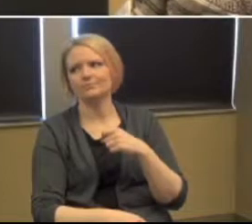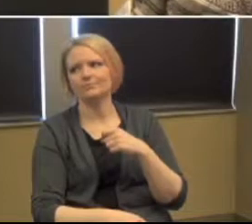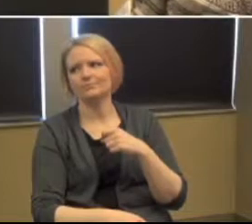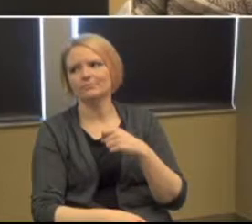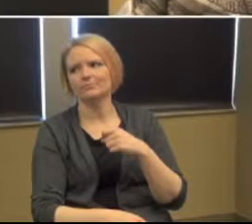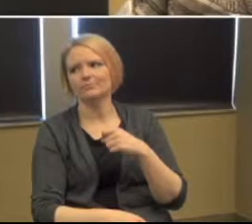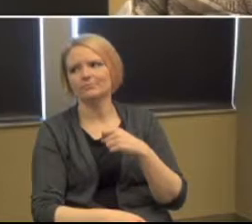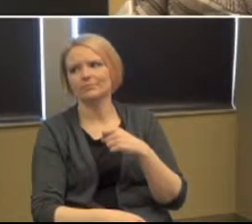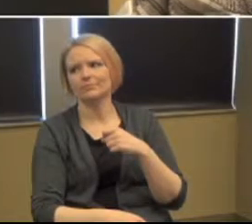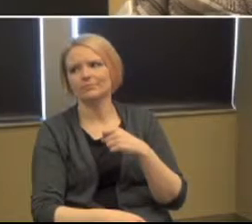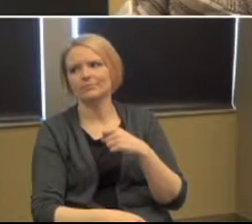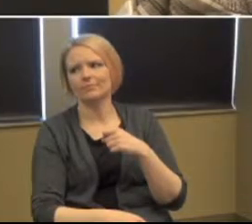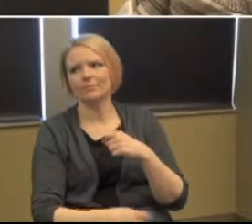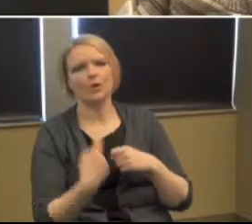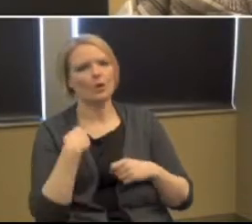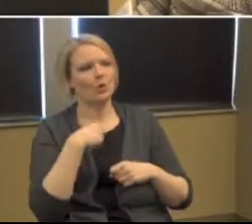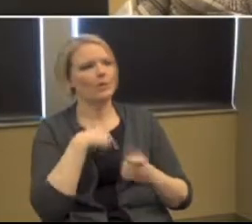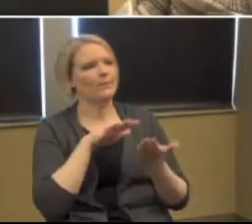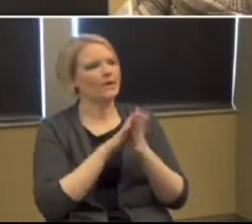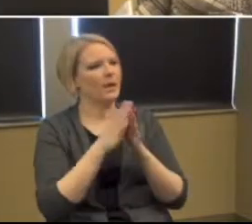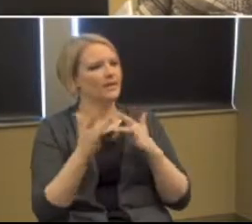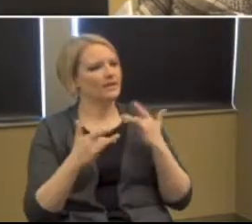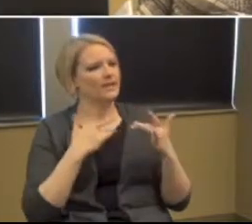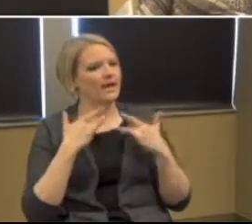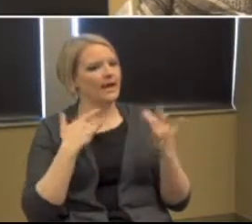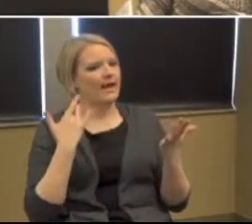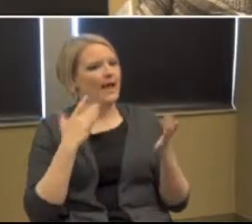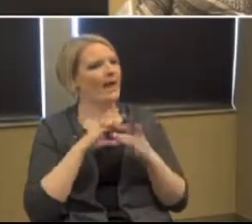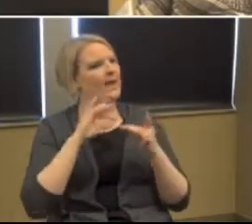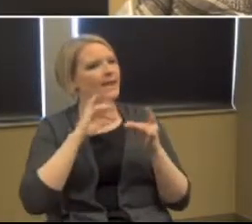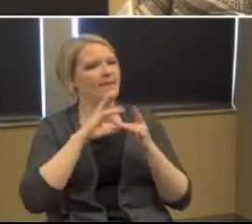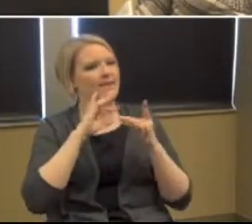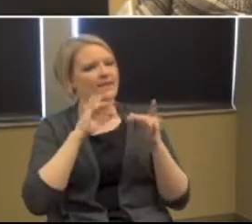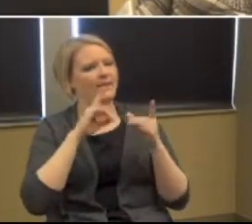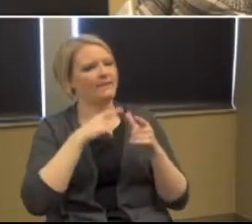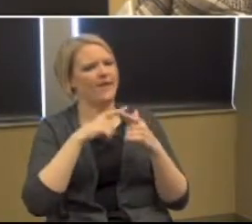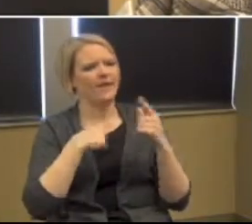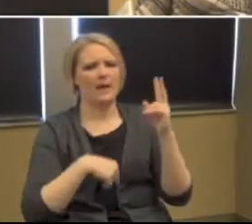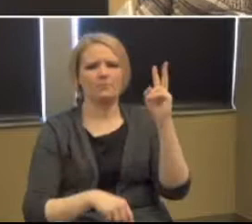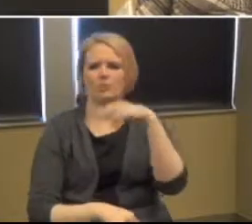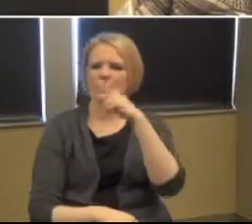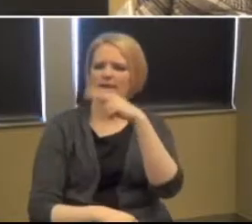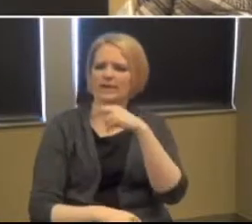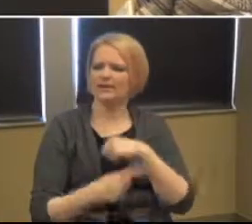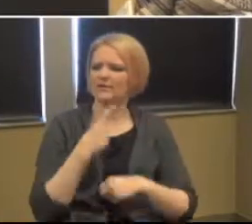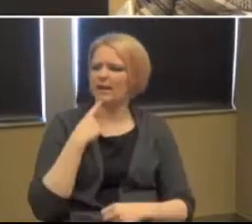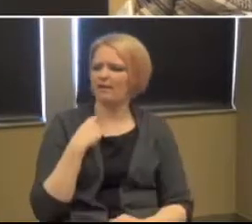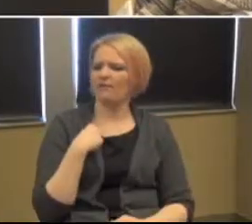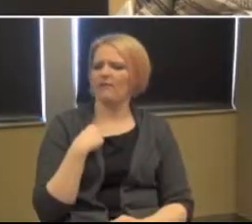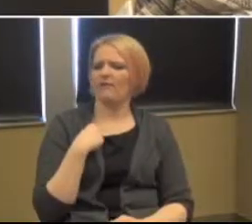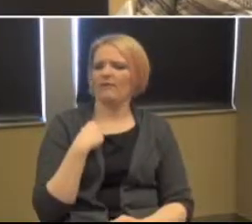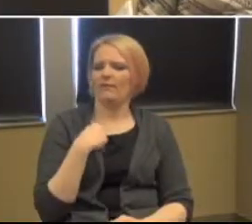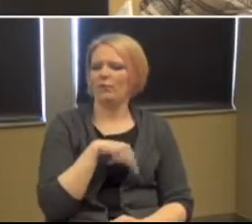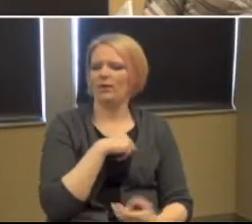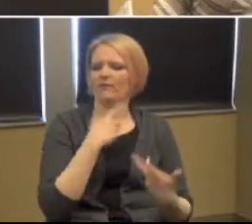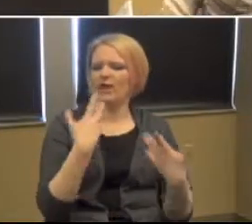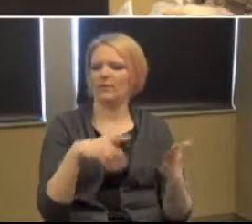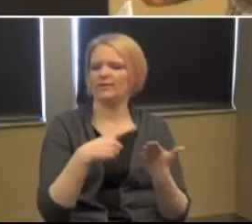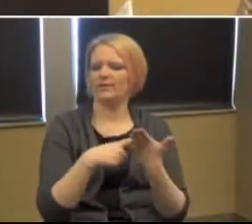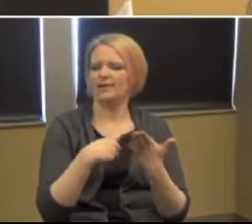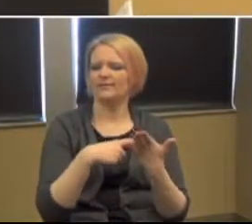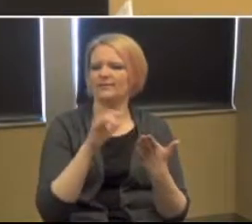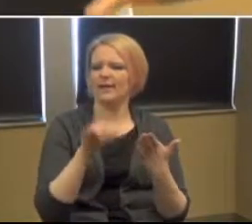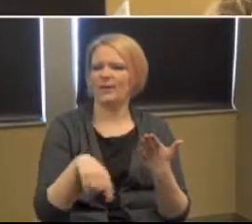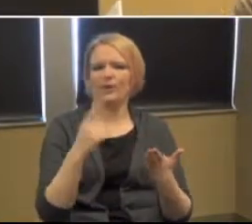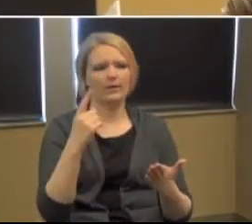Yep, that's what we do. We get excited and we start talking, and then I'm reading these and going, oh yeah, we've already talked about how you can put this lifelong, because